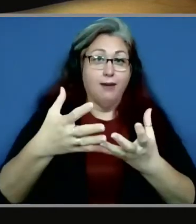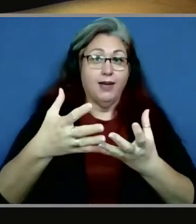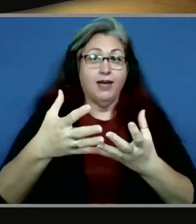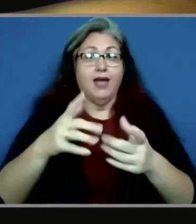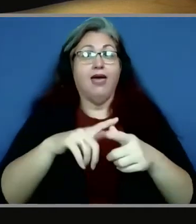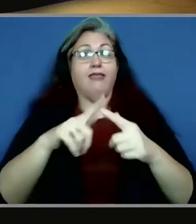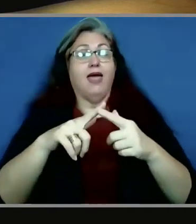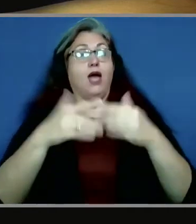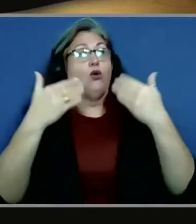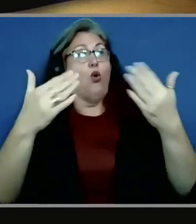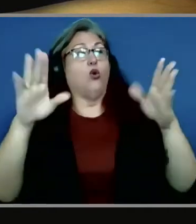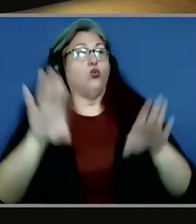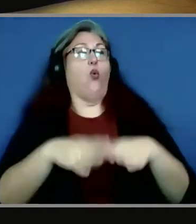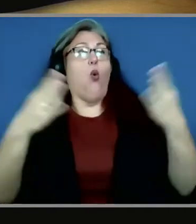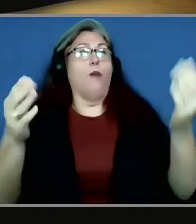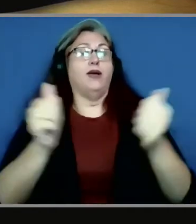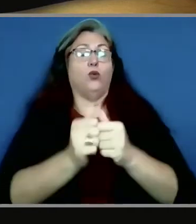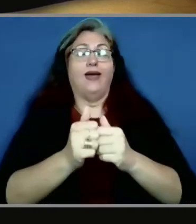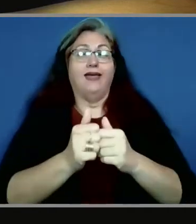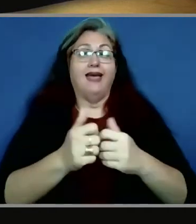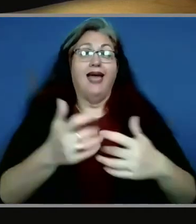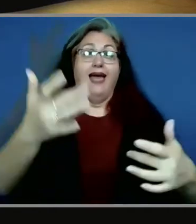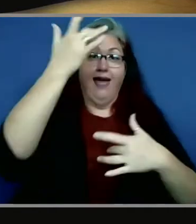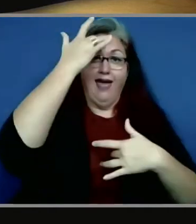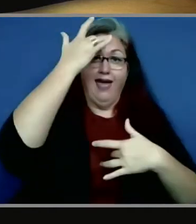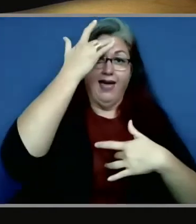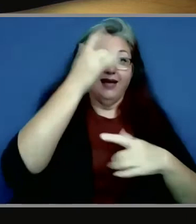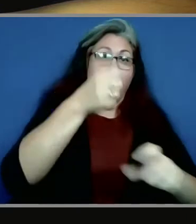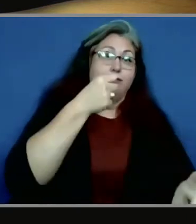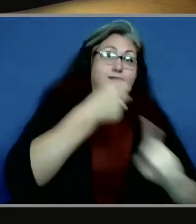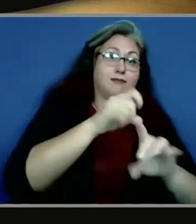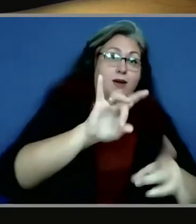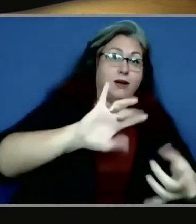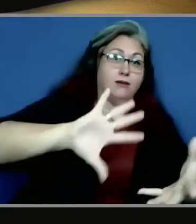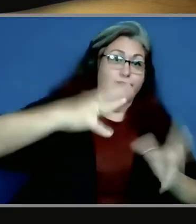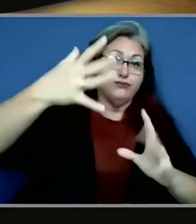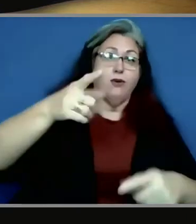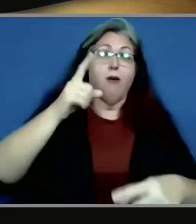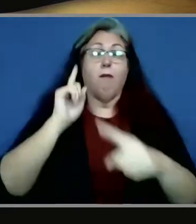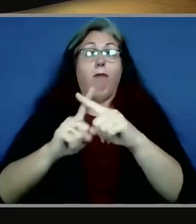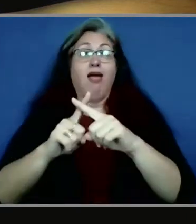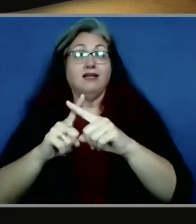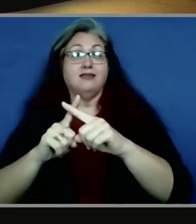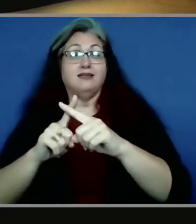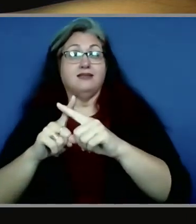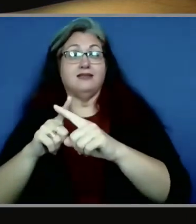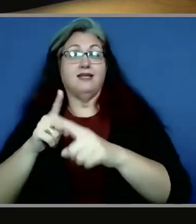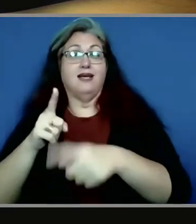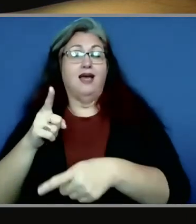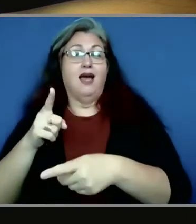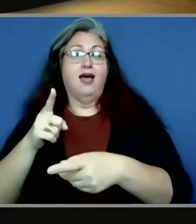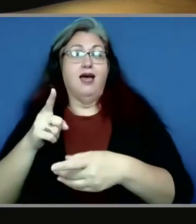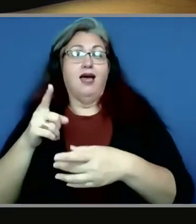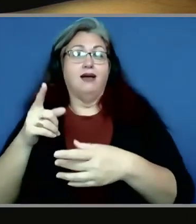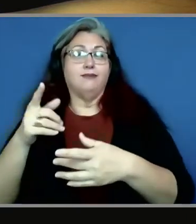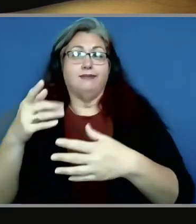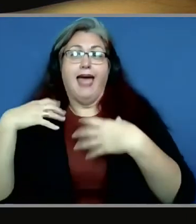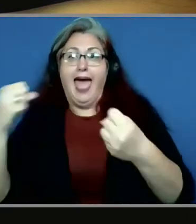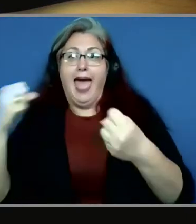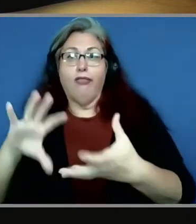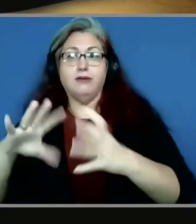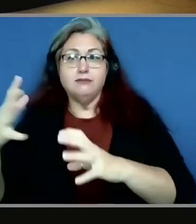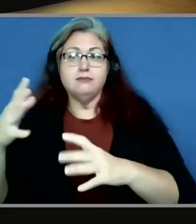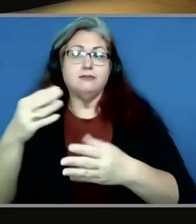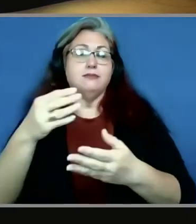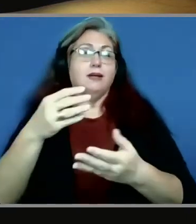with a health crisis and an economic crisis is just it's really disappointing. And I think that what we need